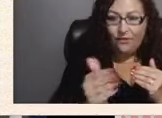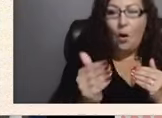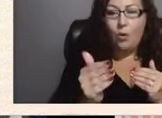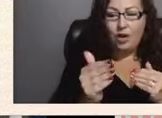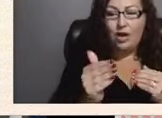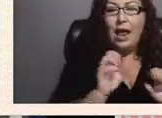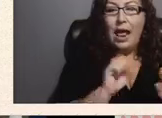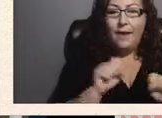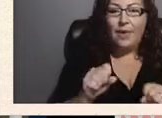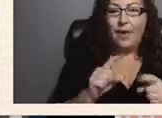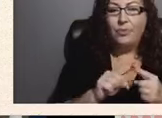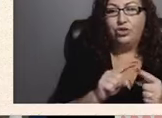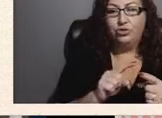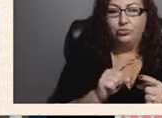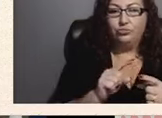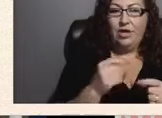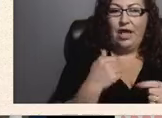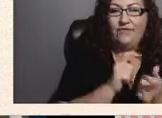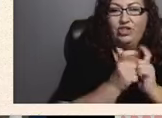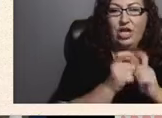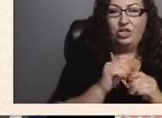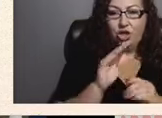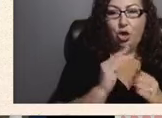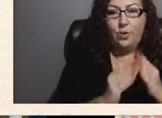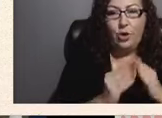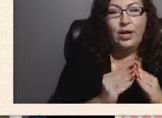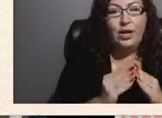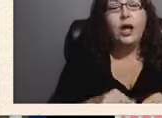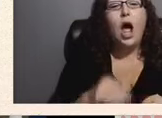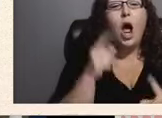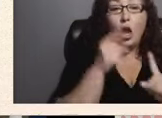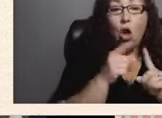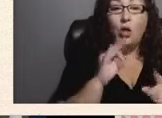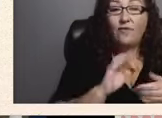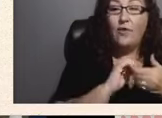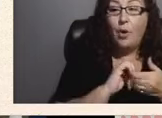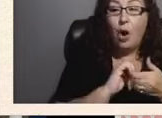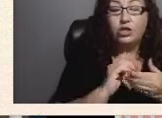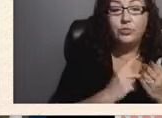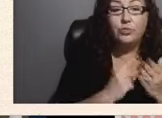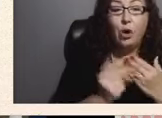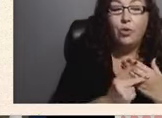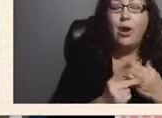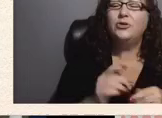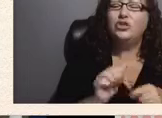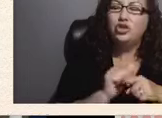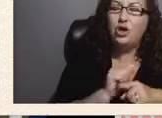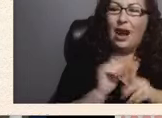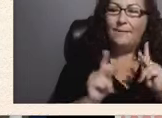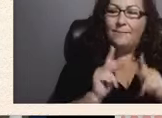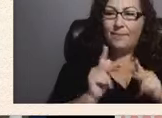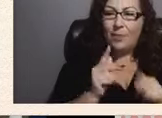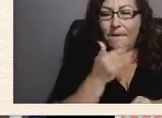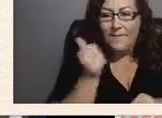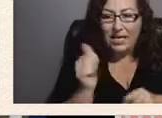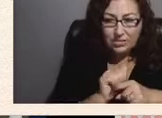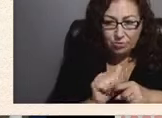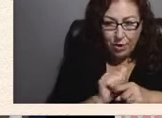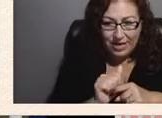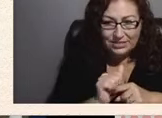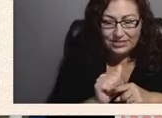community. So a goal of the Partners Program is to train participants in best practices